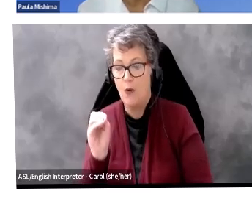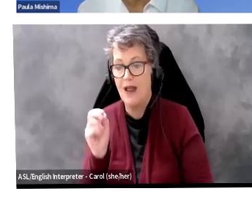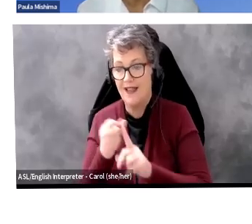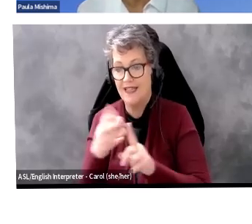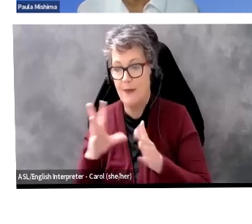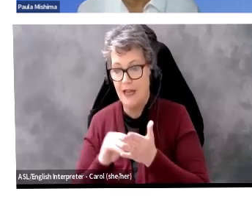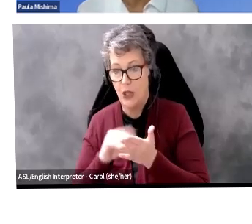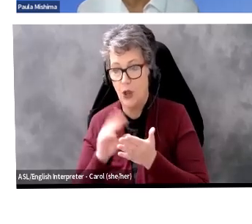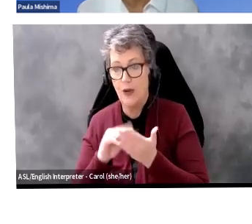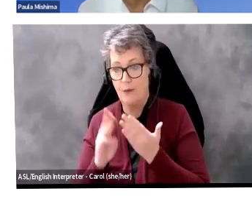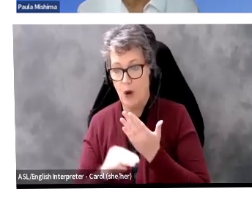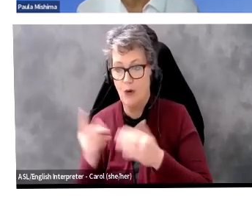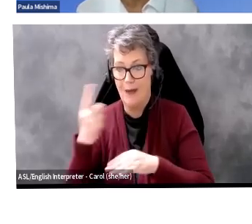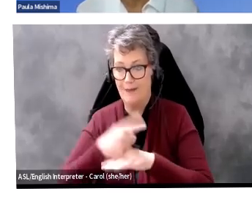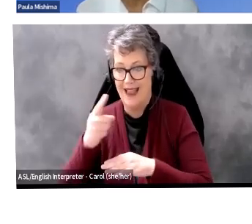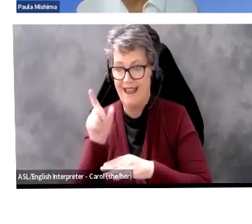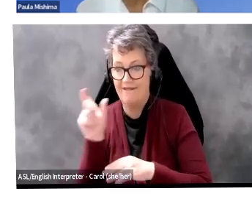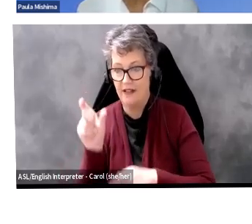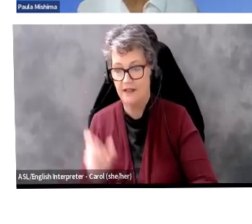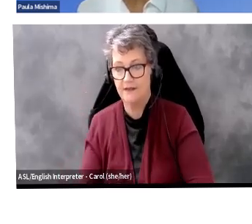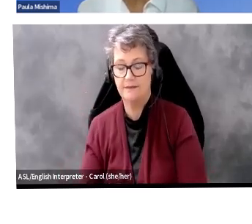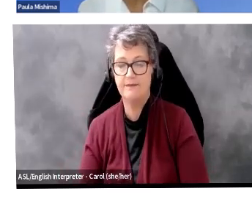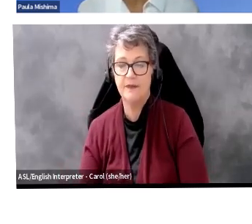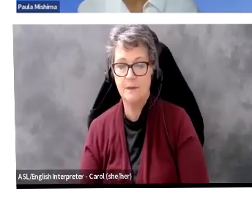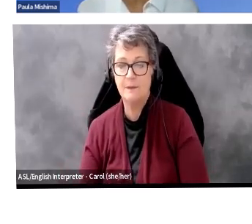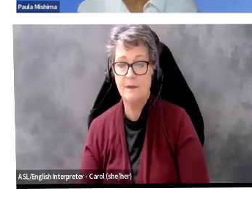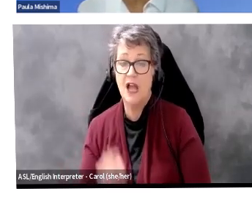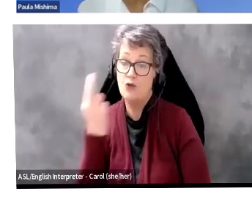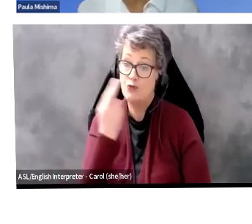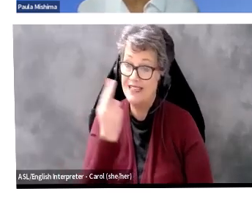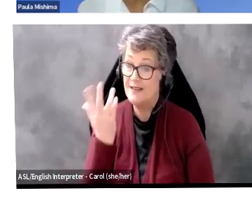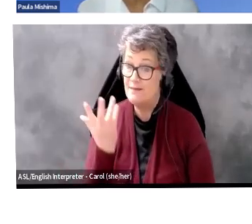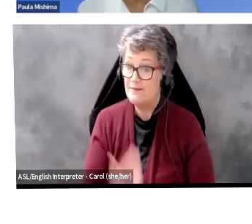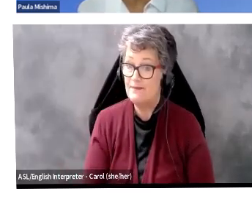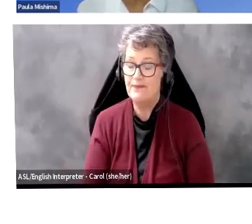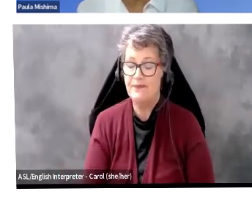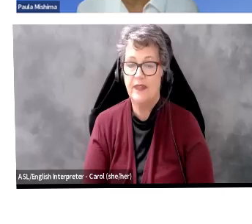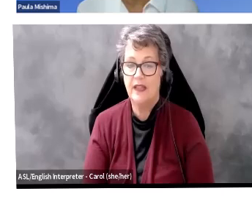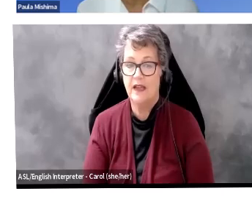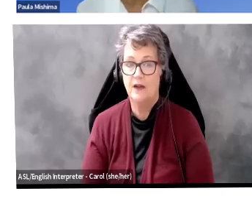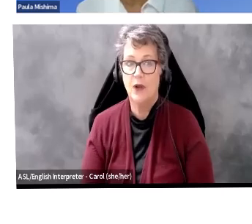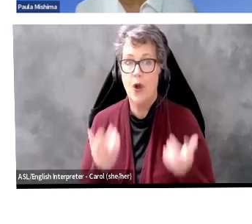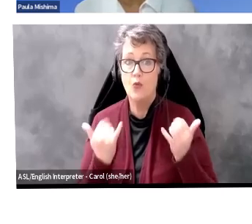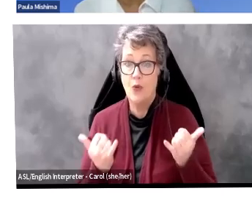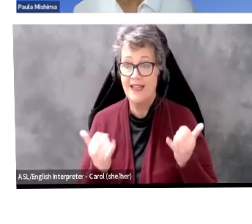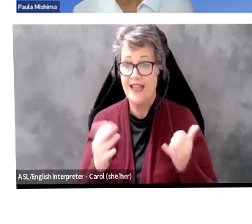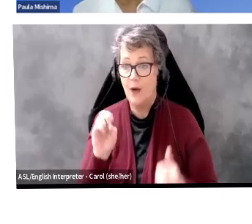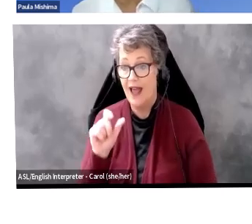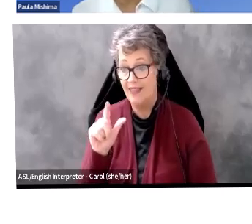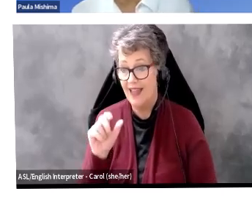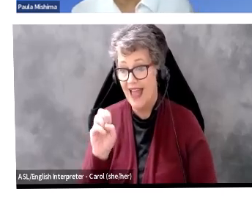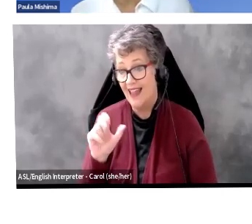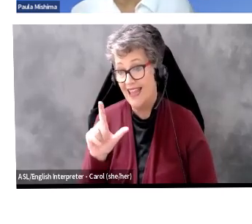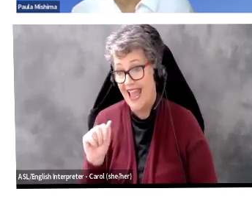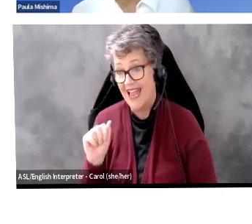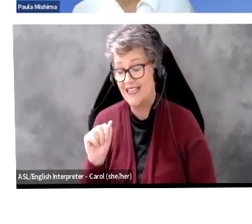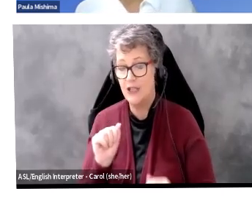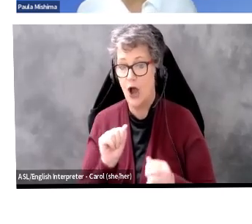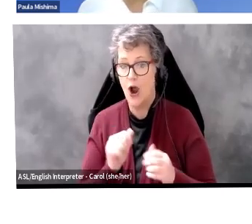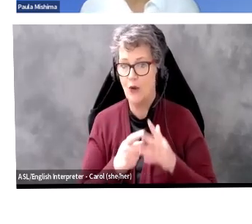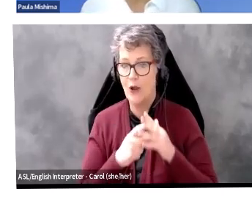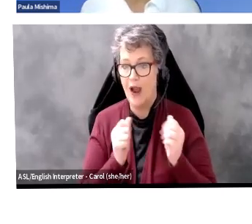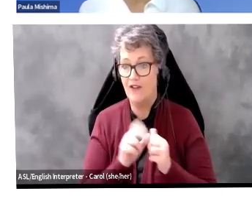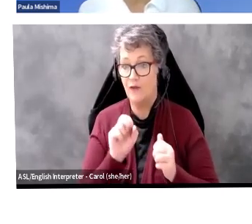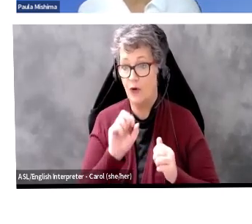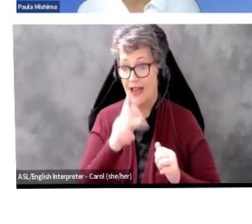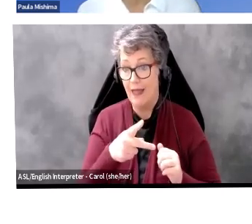expanded learning program day field. And the reason for this is that right now, LEAs are required for ELOP